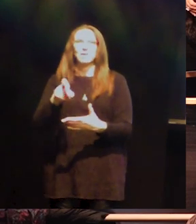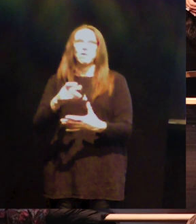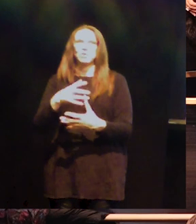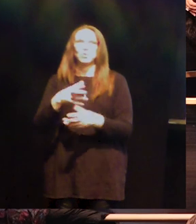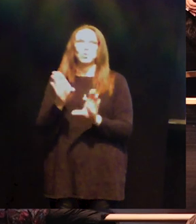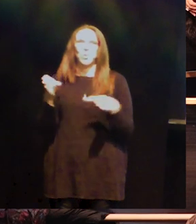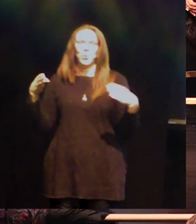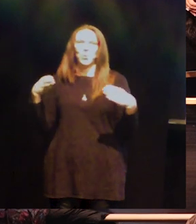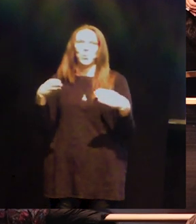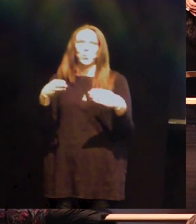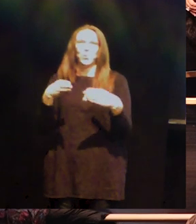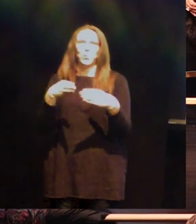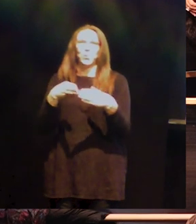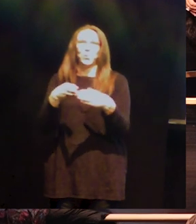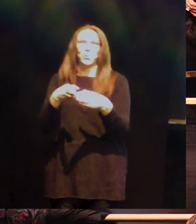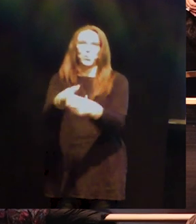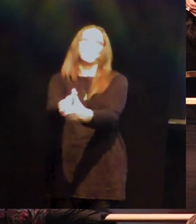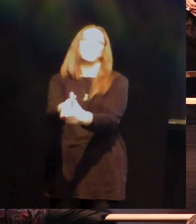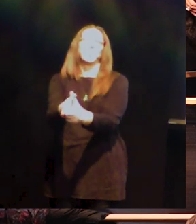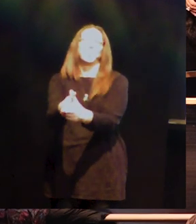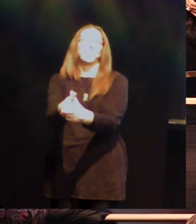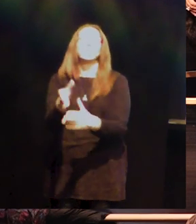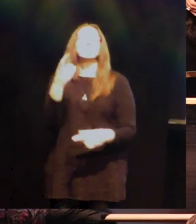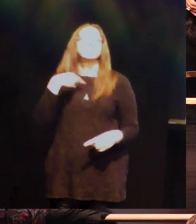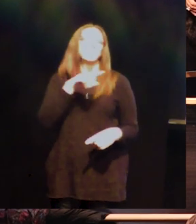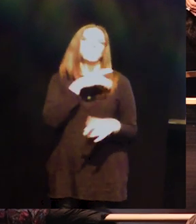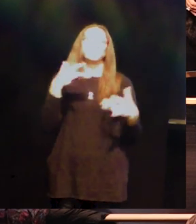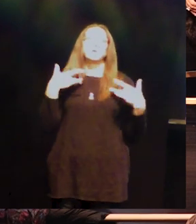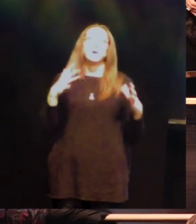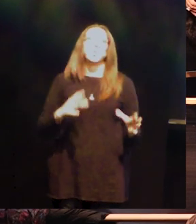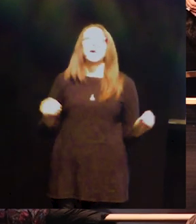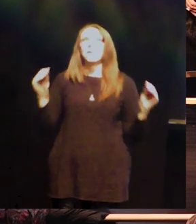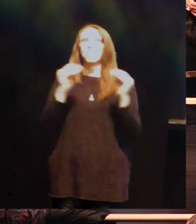funnel everything. So, you know, we really didn't want more